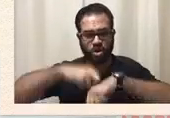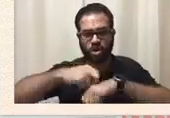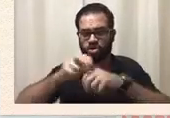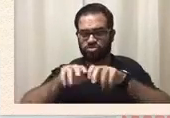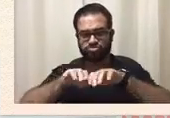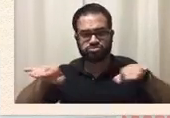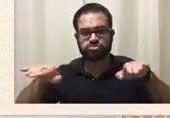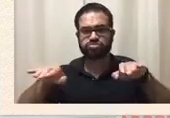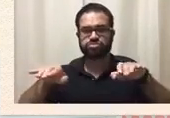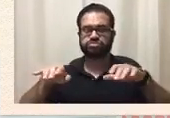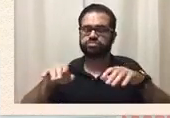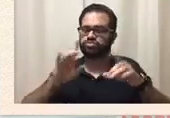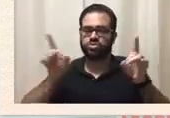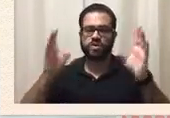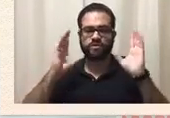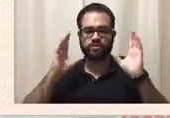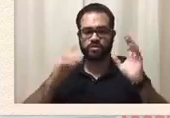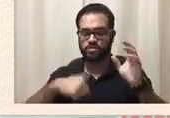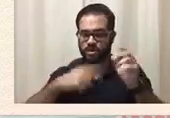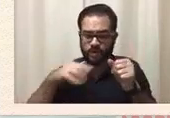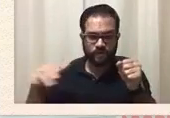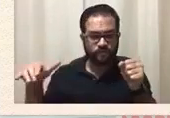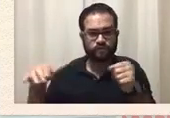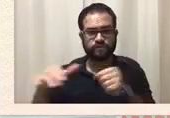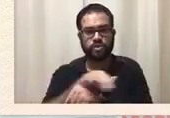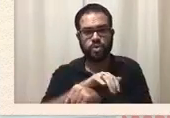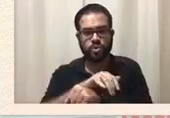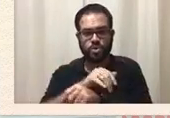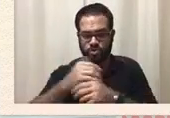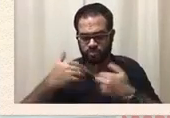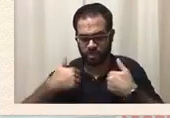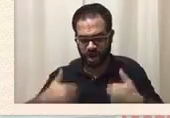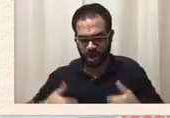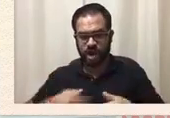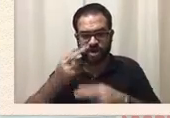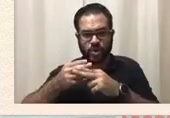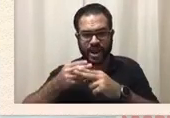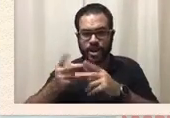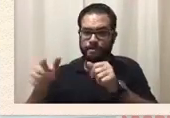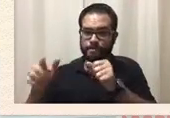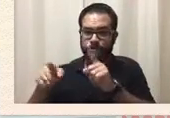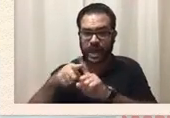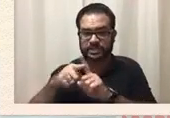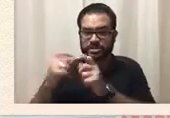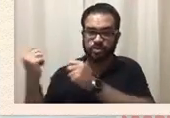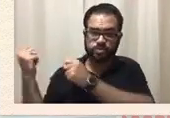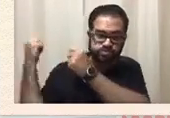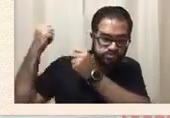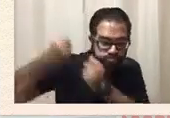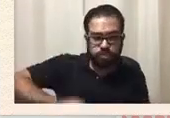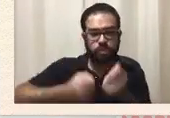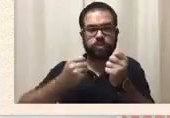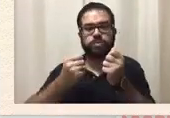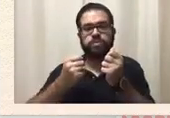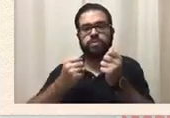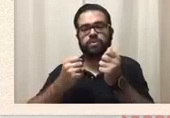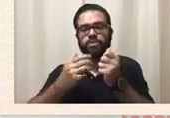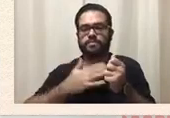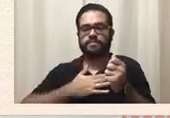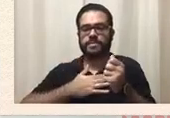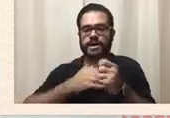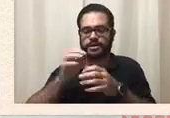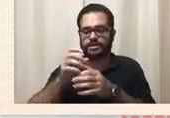plus the force of the throw on the unforgiving ground crushed my spinal cord.